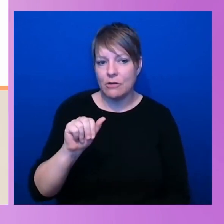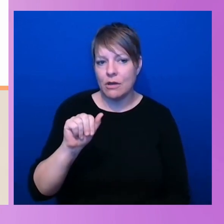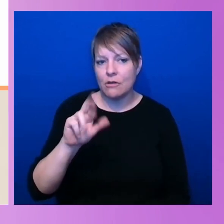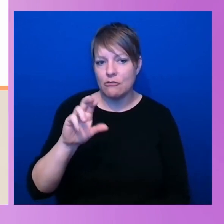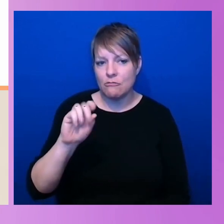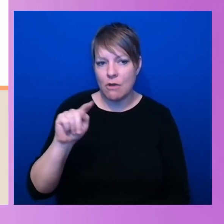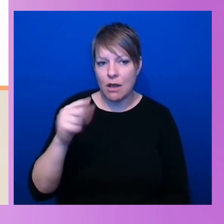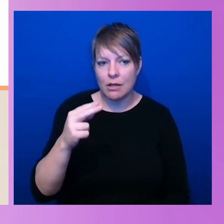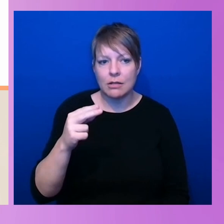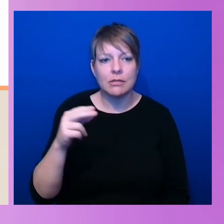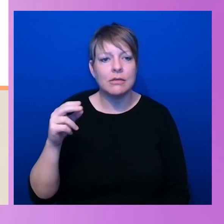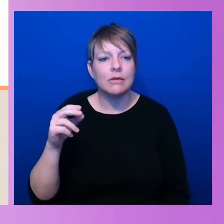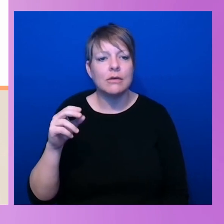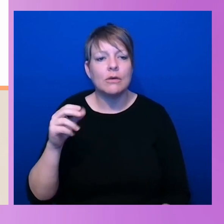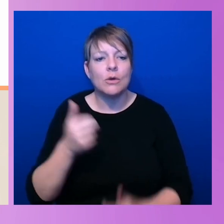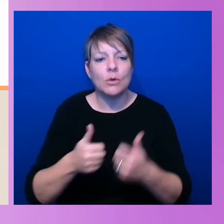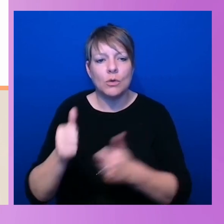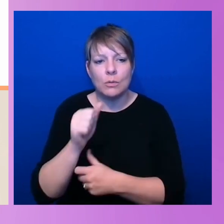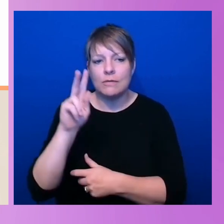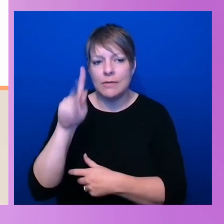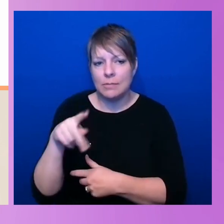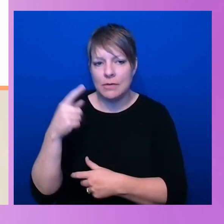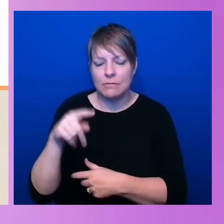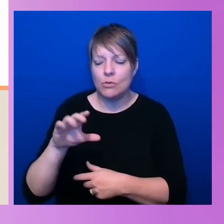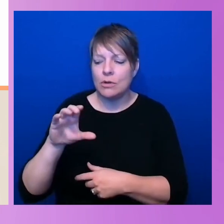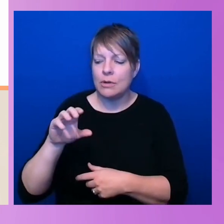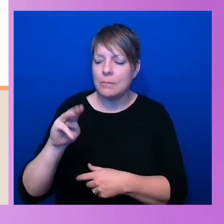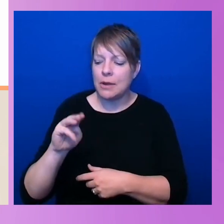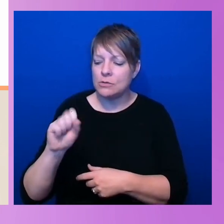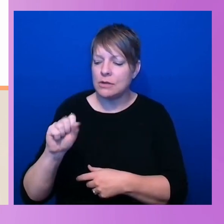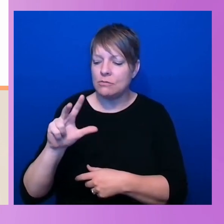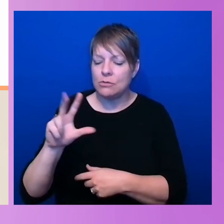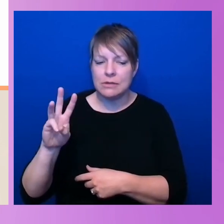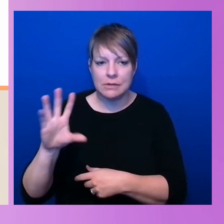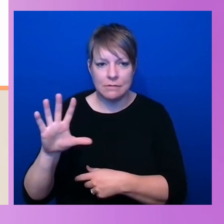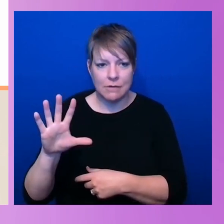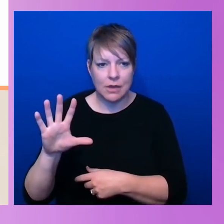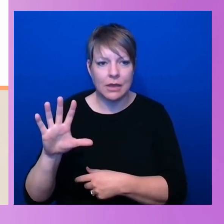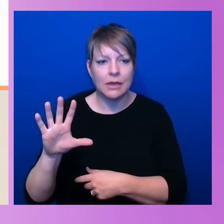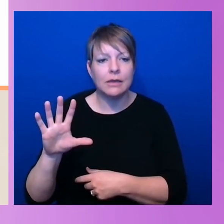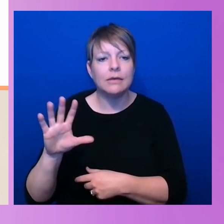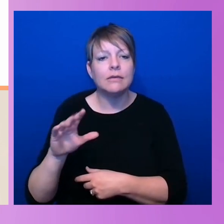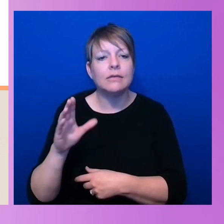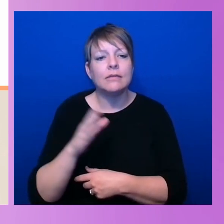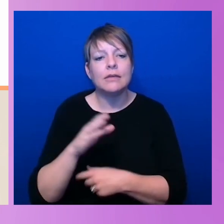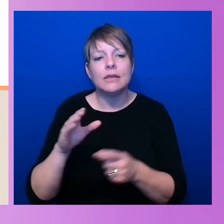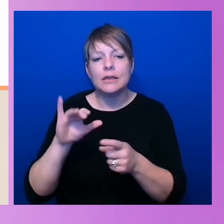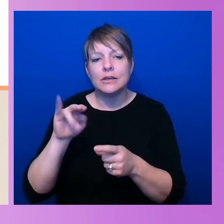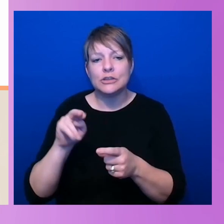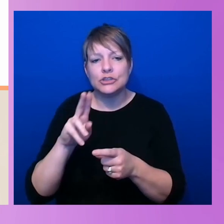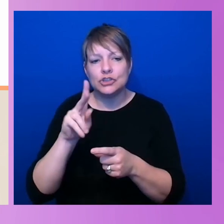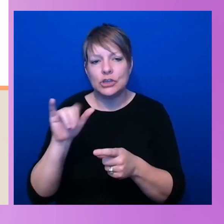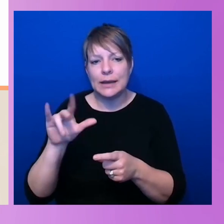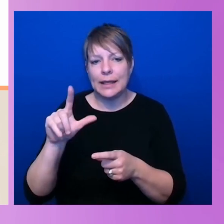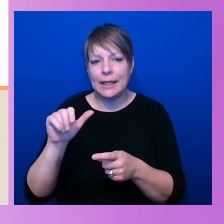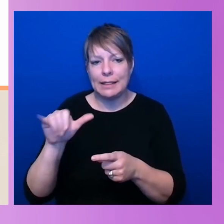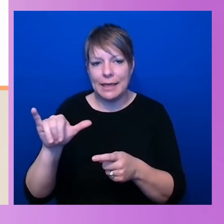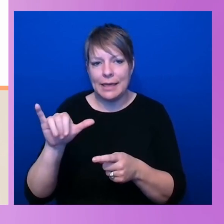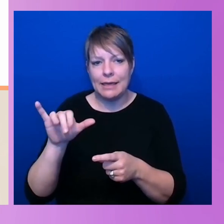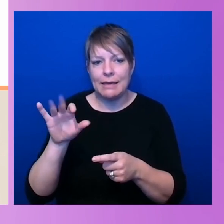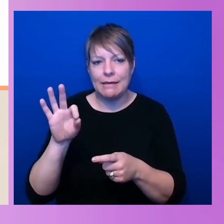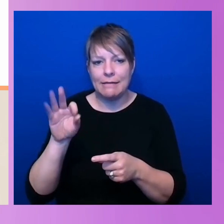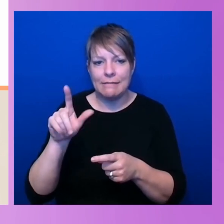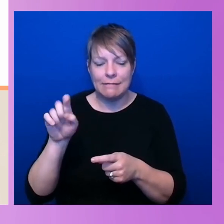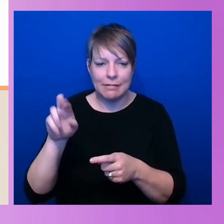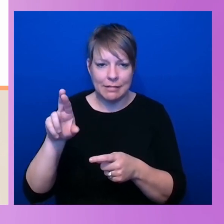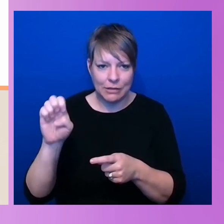of Microsoft 365, Copilot and Customer Success Engineering, and Jenny Lay-Flurrie, Microsoft Chief